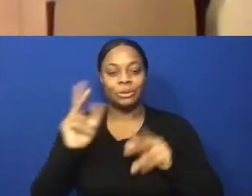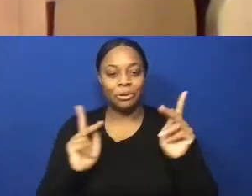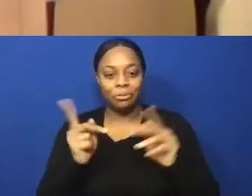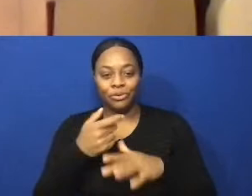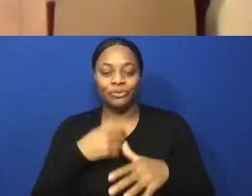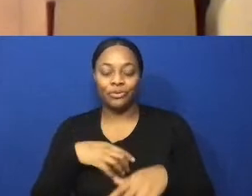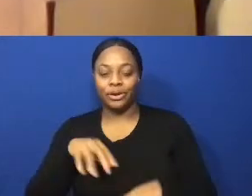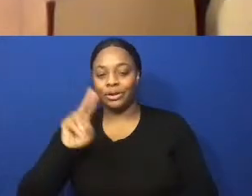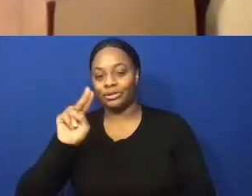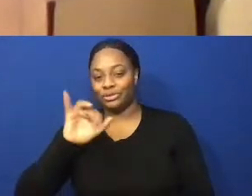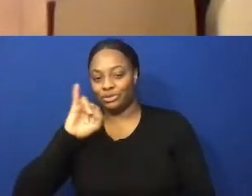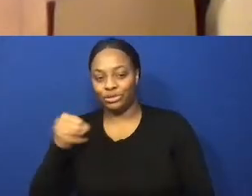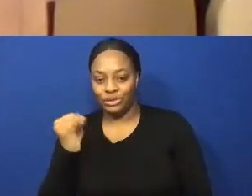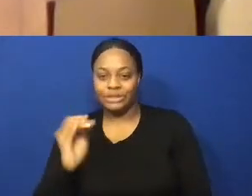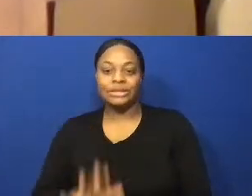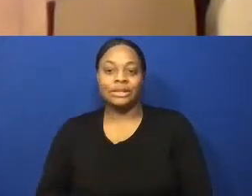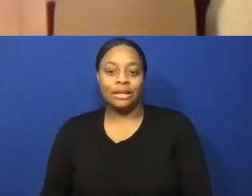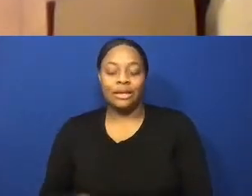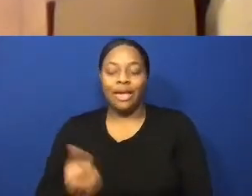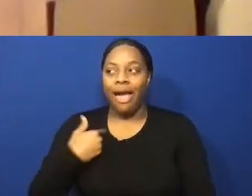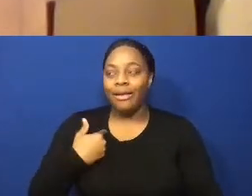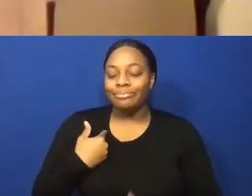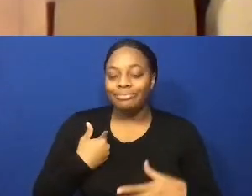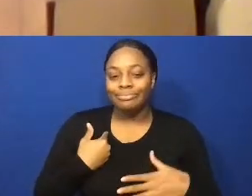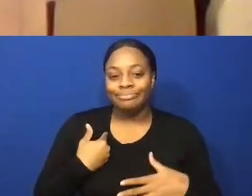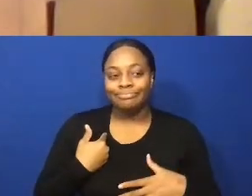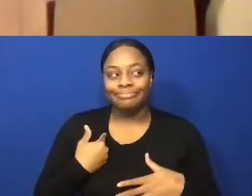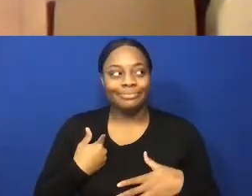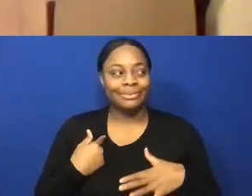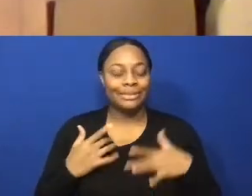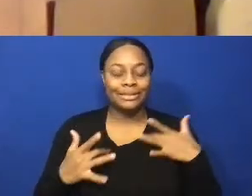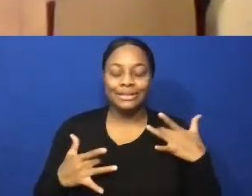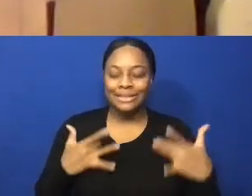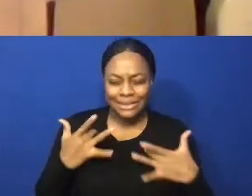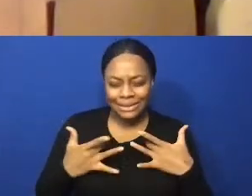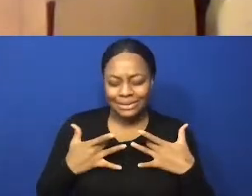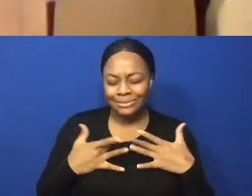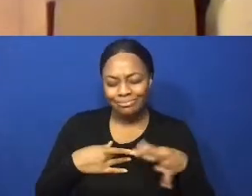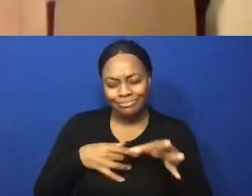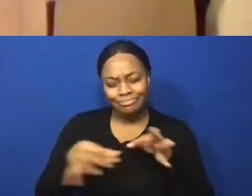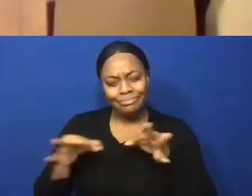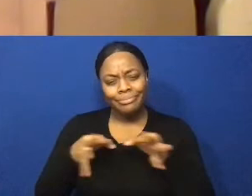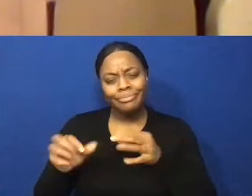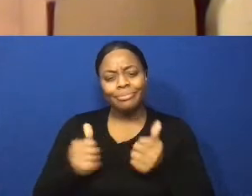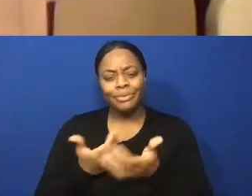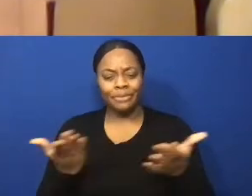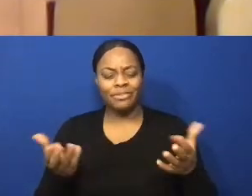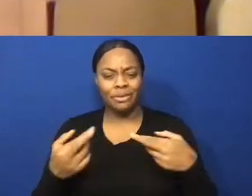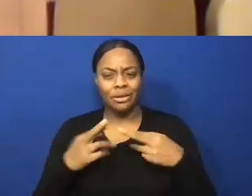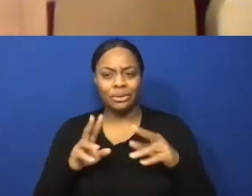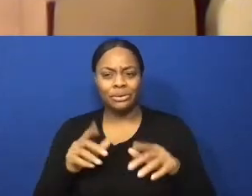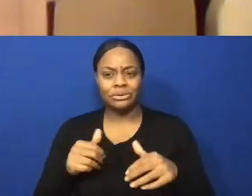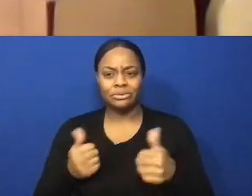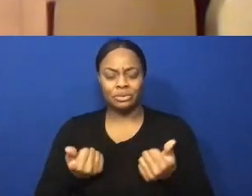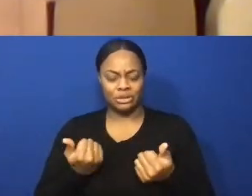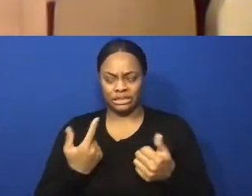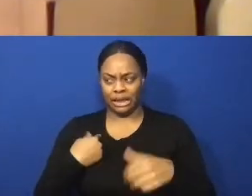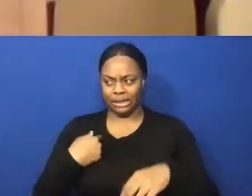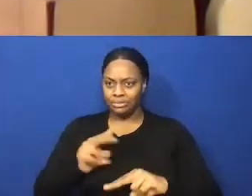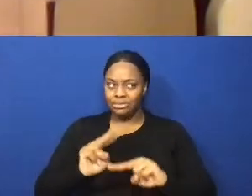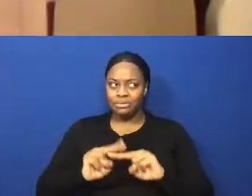Jersey. I am thrilled to be able to describe everything in the room in which I'm sitting,